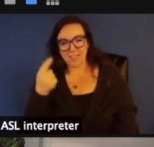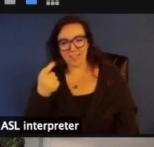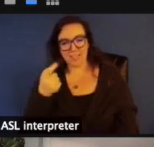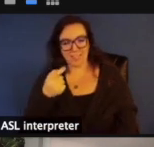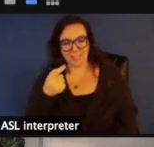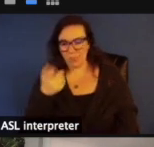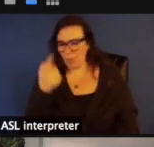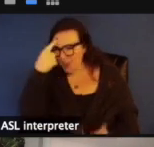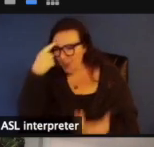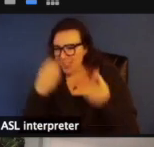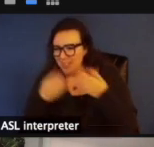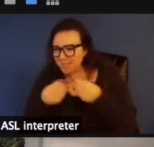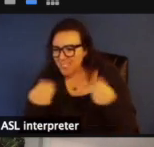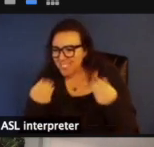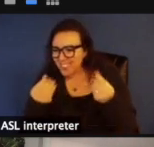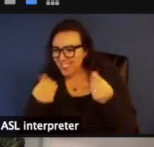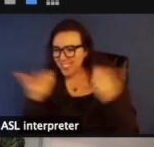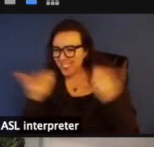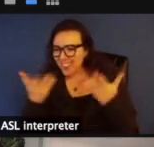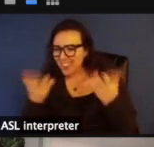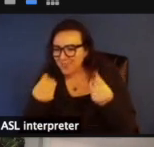from?